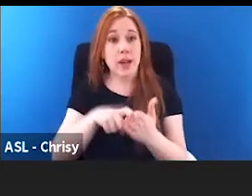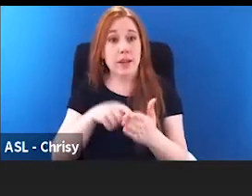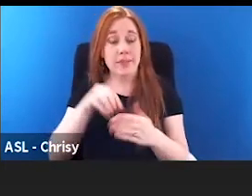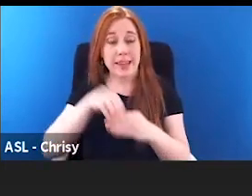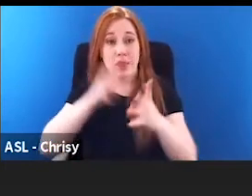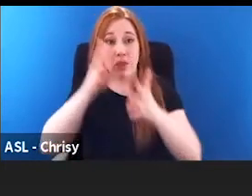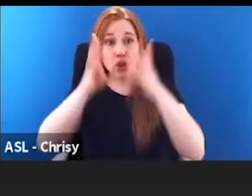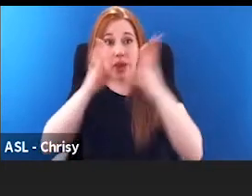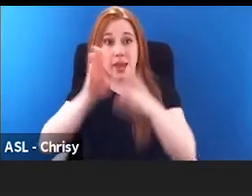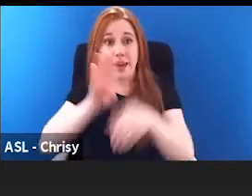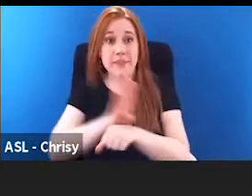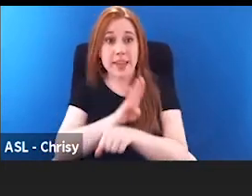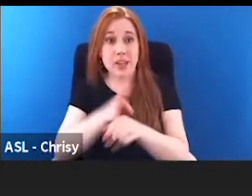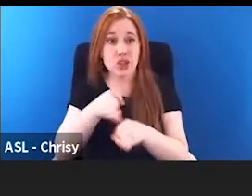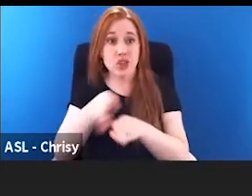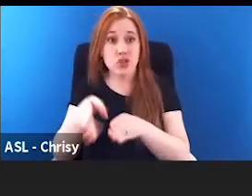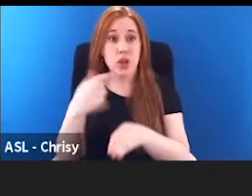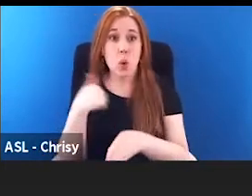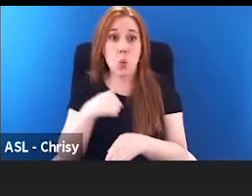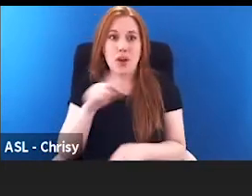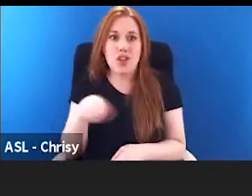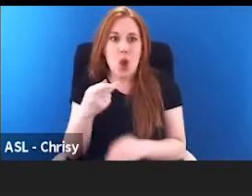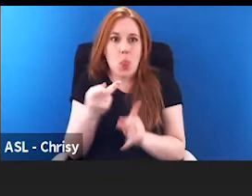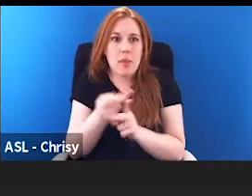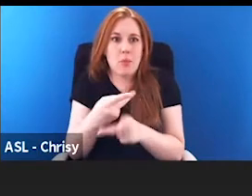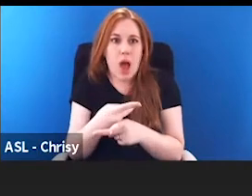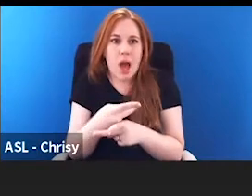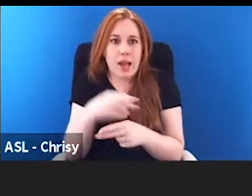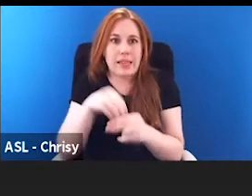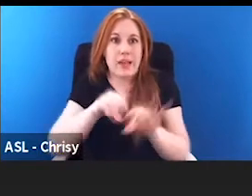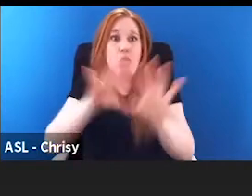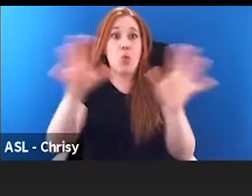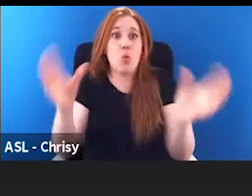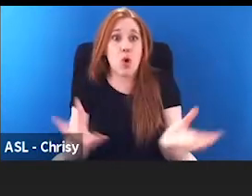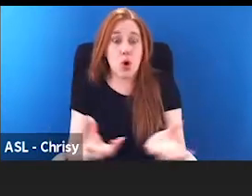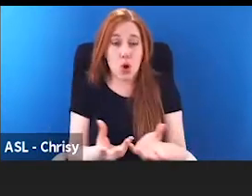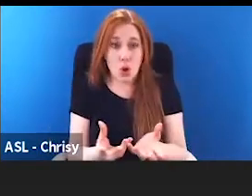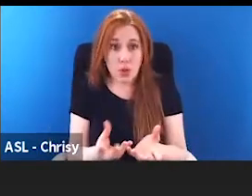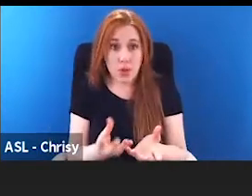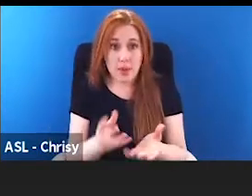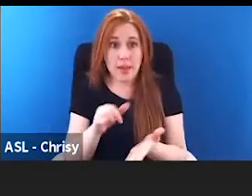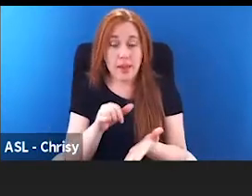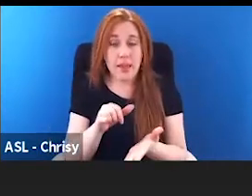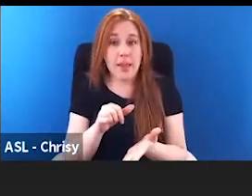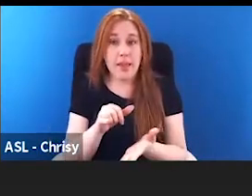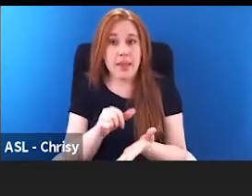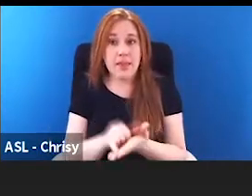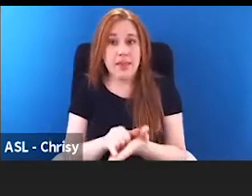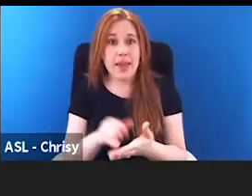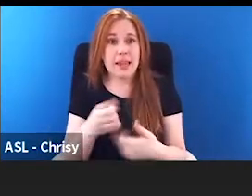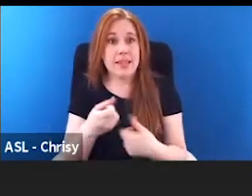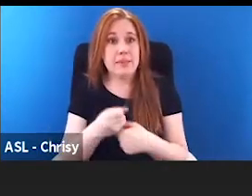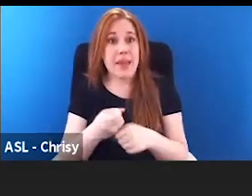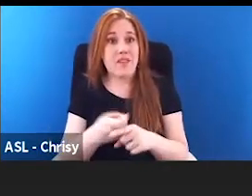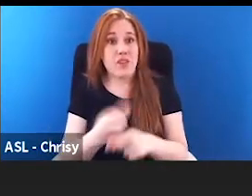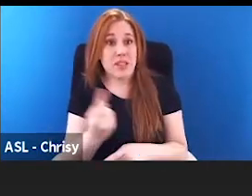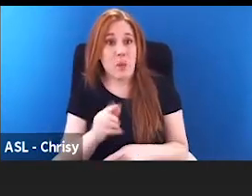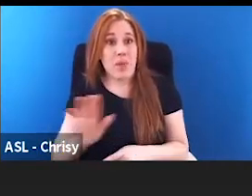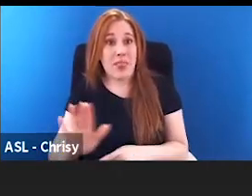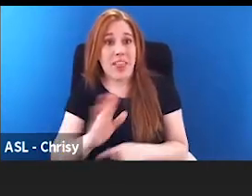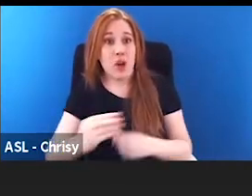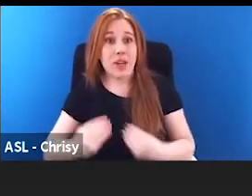industry, we're the only product in the world that is produced by someone's inspiration, vision, and shared